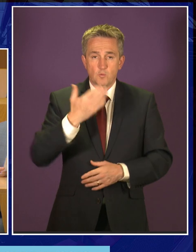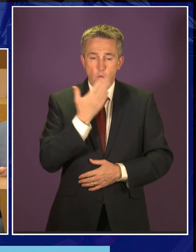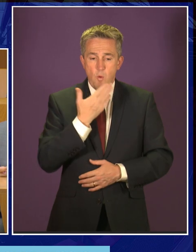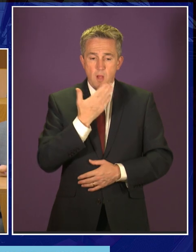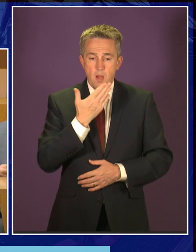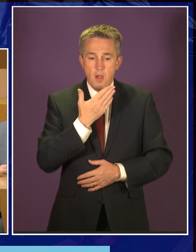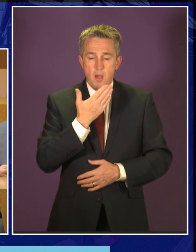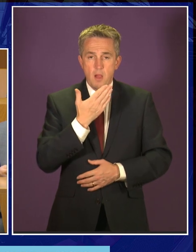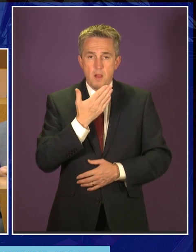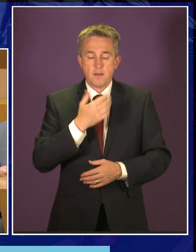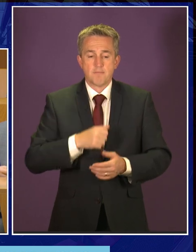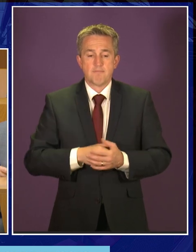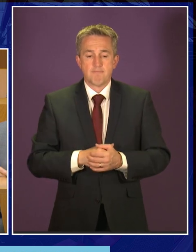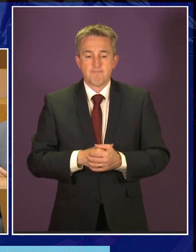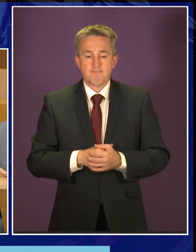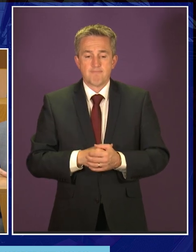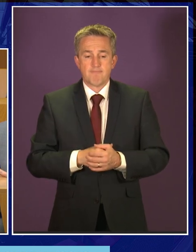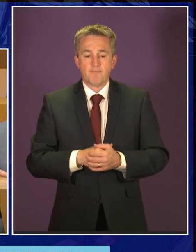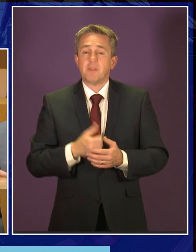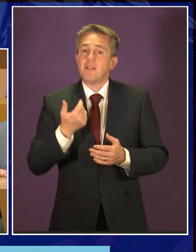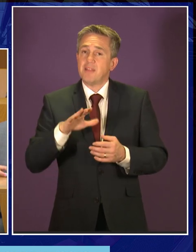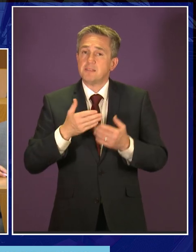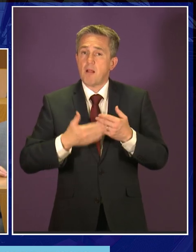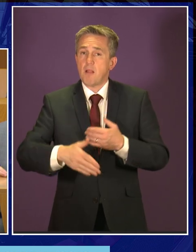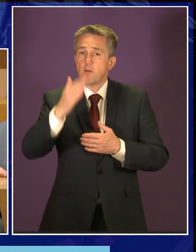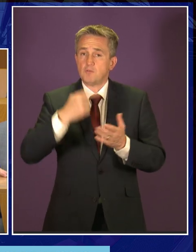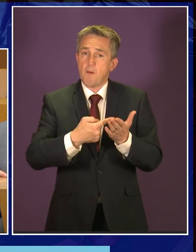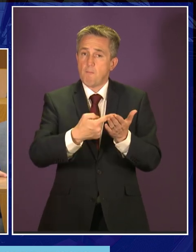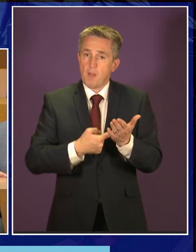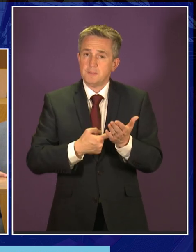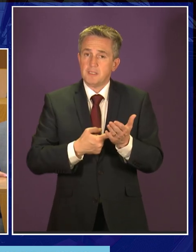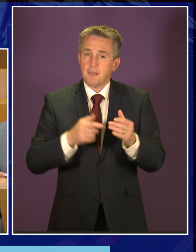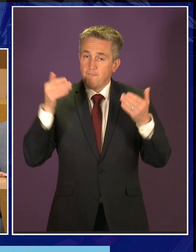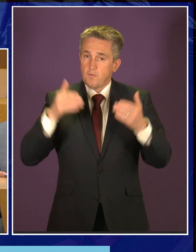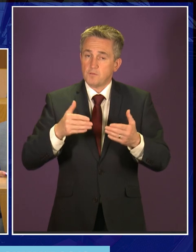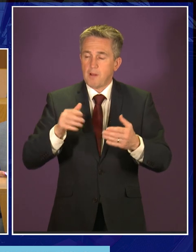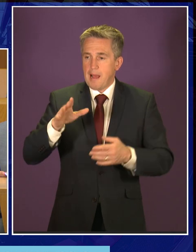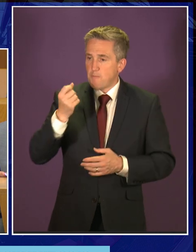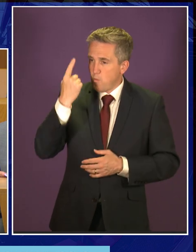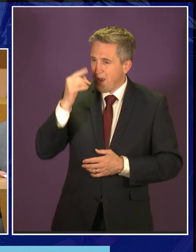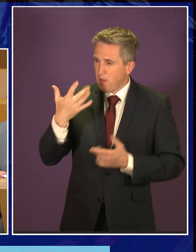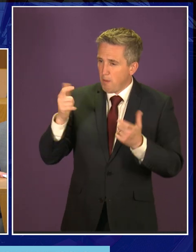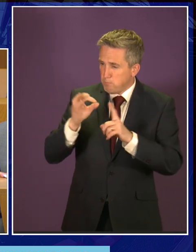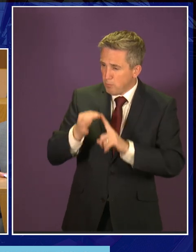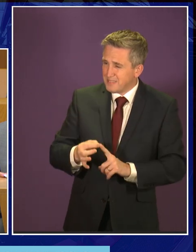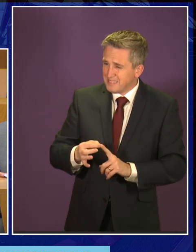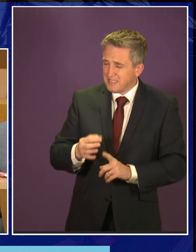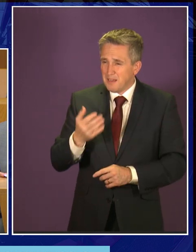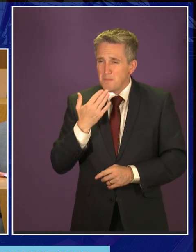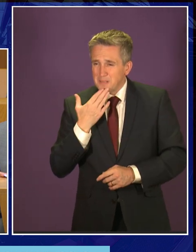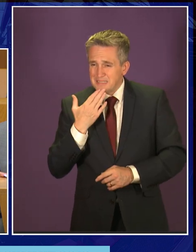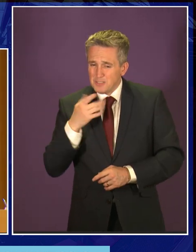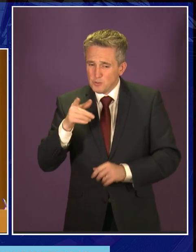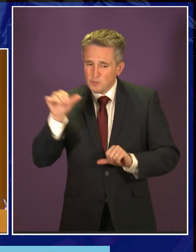this long-term policy focused on the value of diversity. Minister, I can tell you've got a number of points, but I wonder if I could ask you